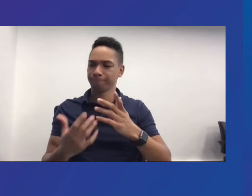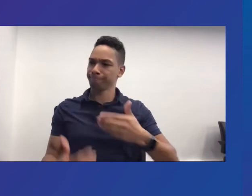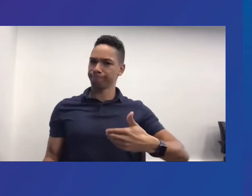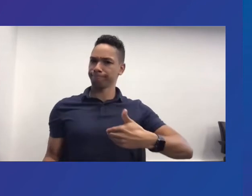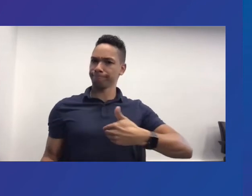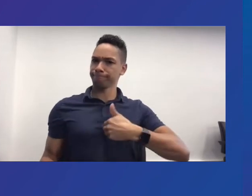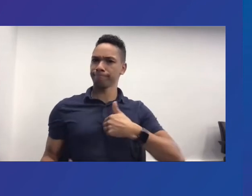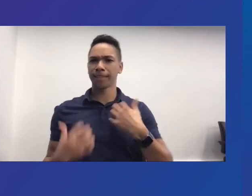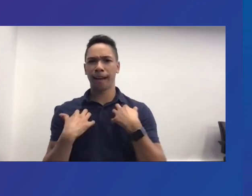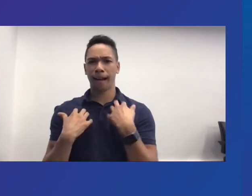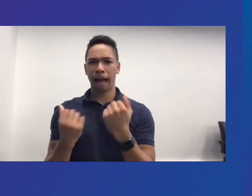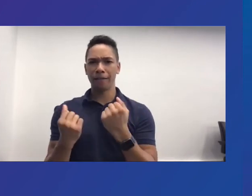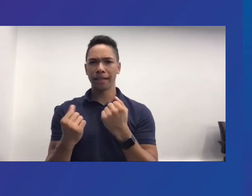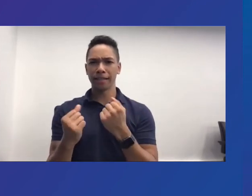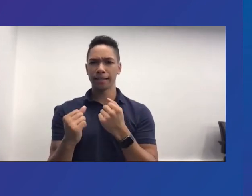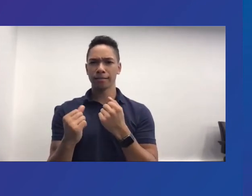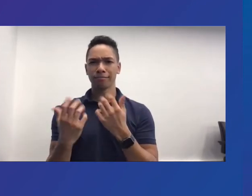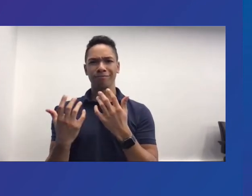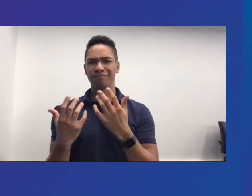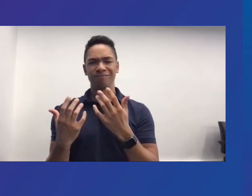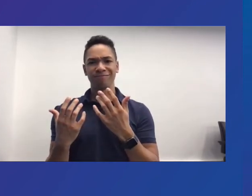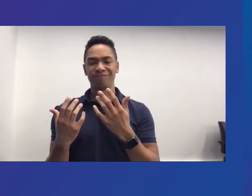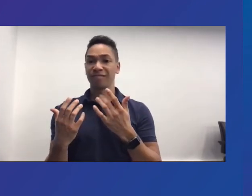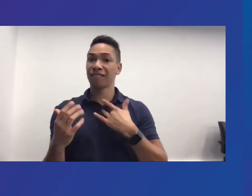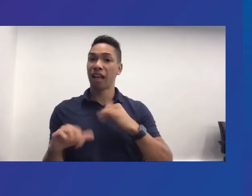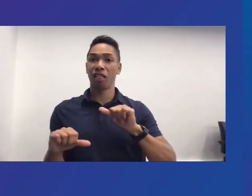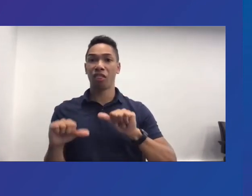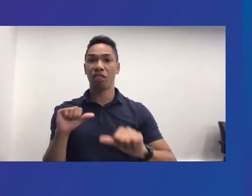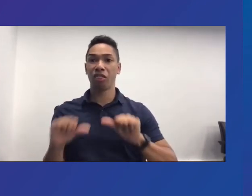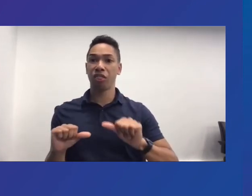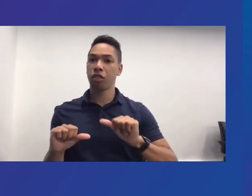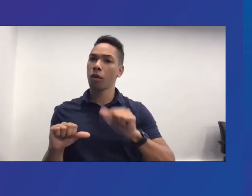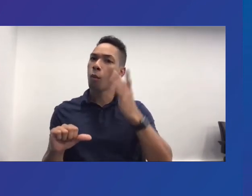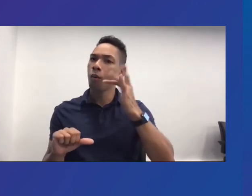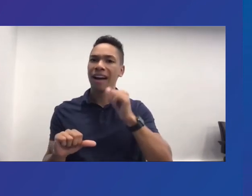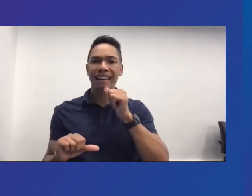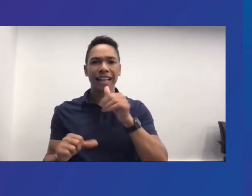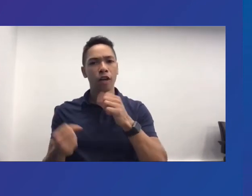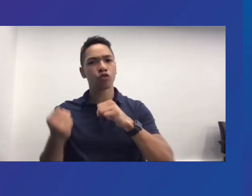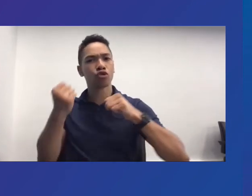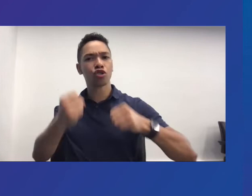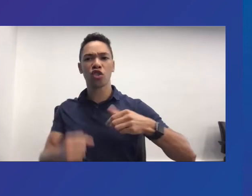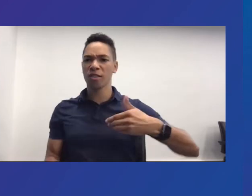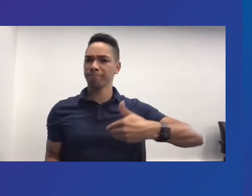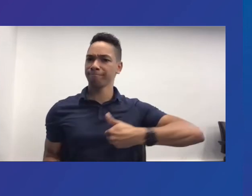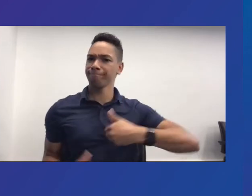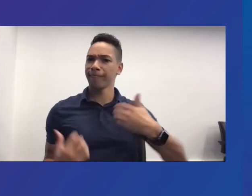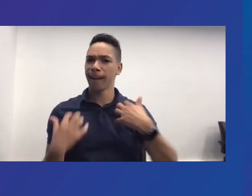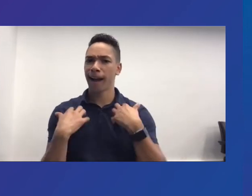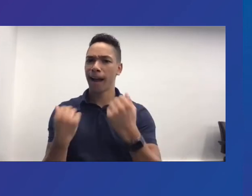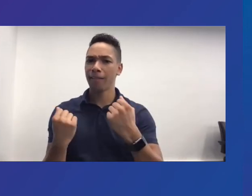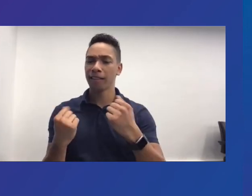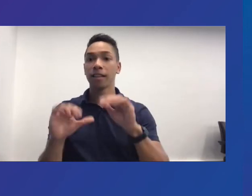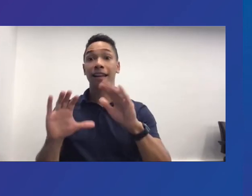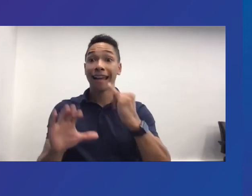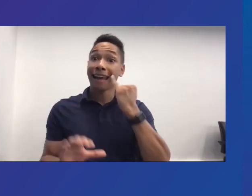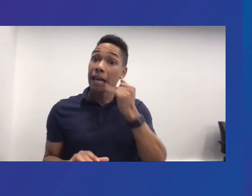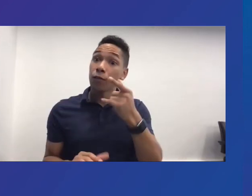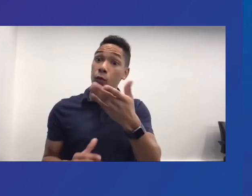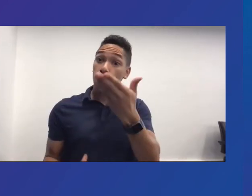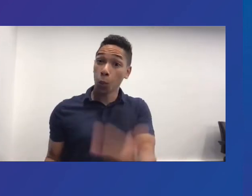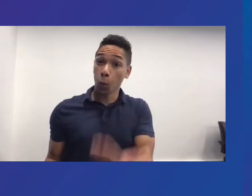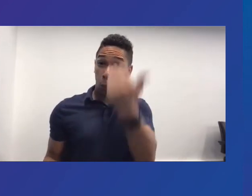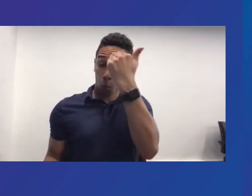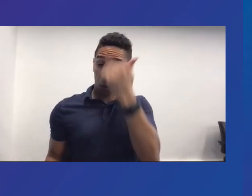and in our wider society. And I think that when you walk around with a stronger sense of self, you're able to move with confidence in the world and be further